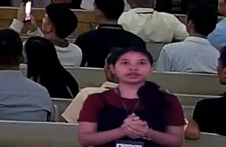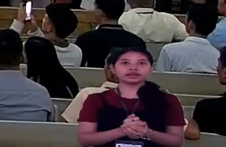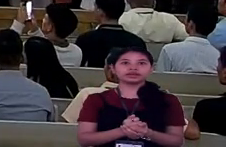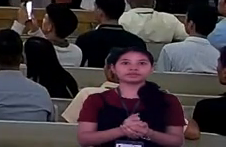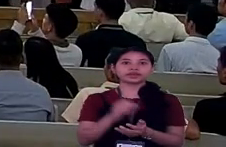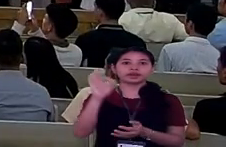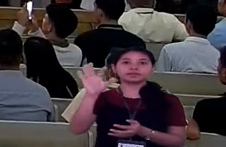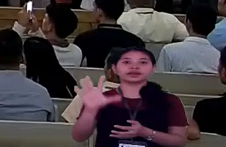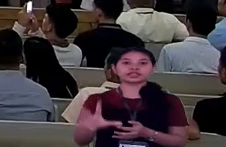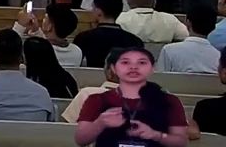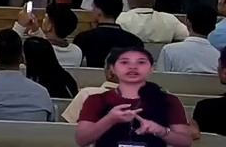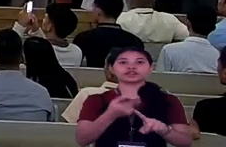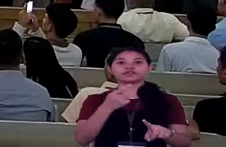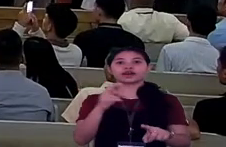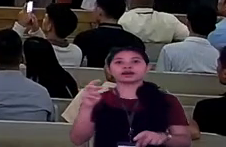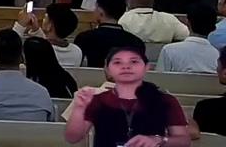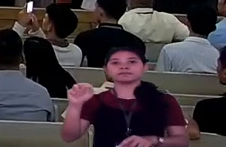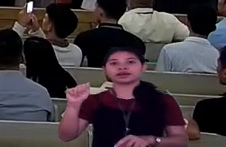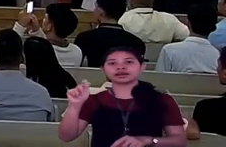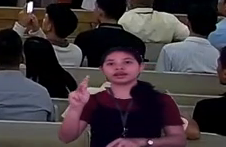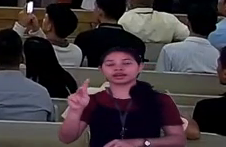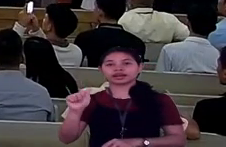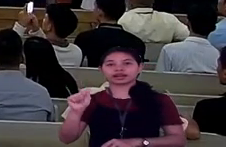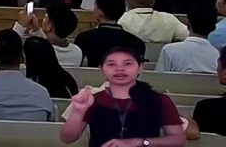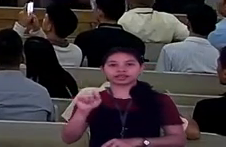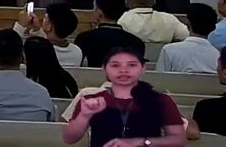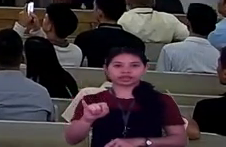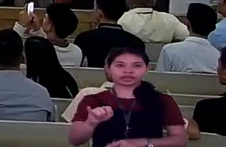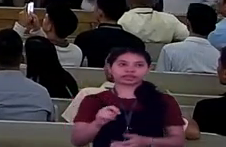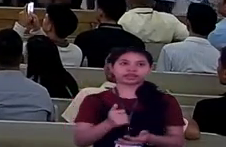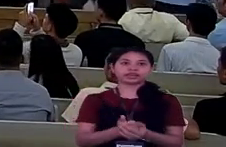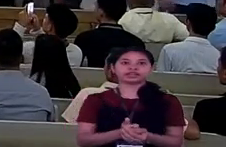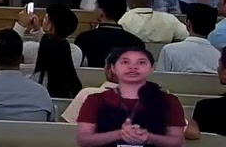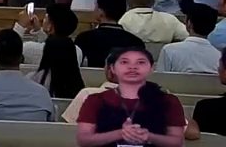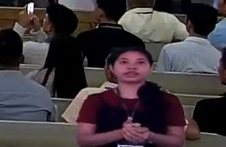Makati, under the leadership of Pastor Jerry Nable.